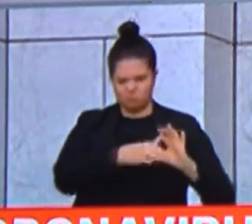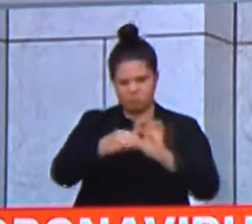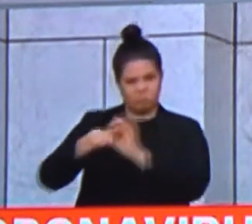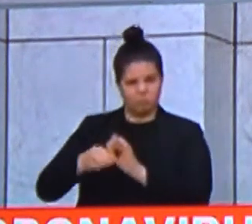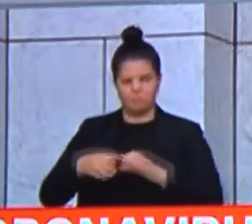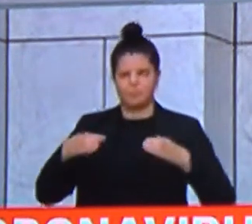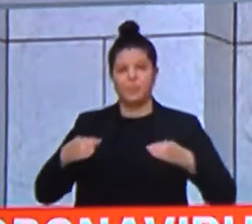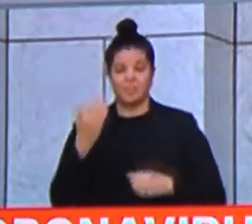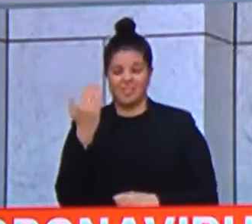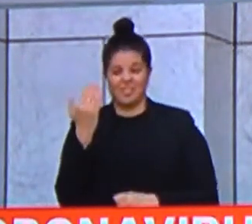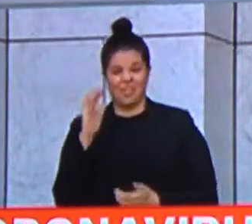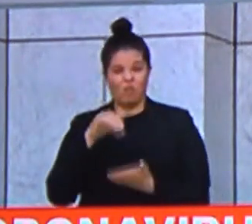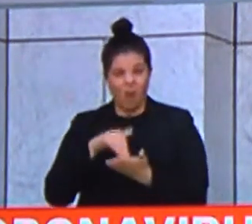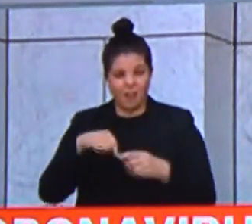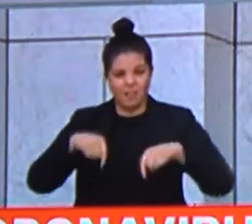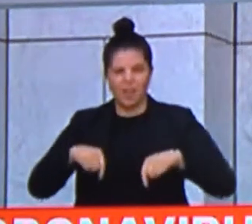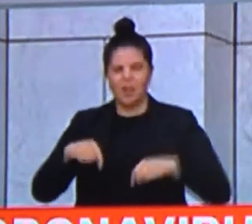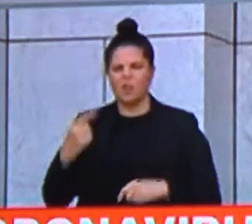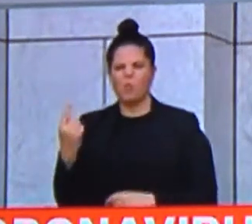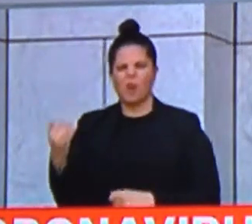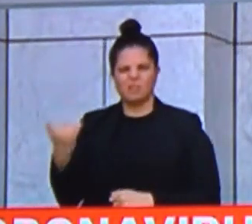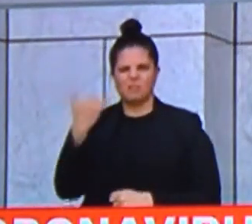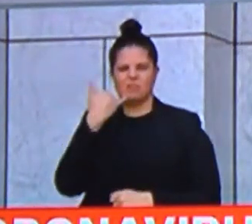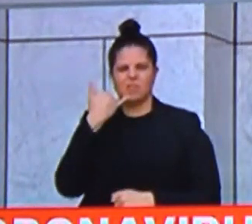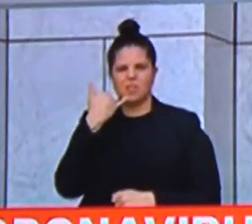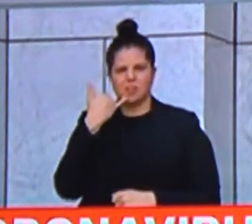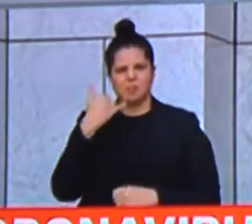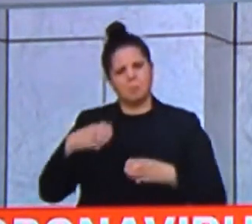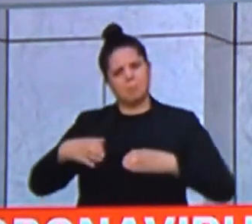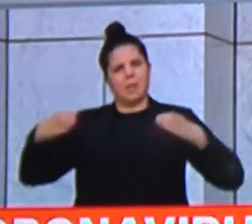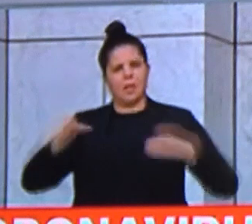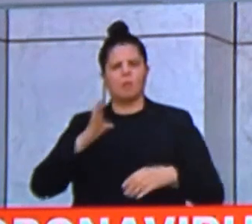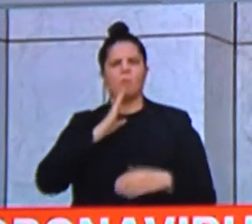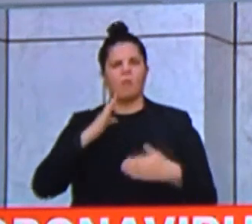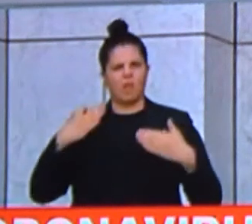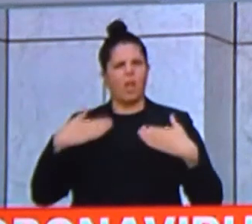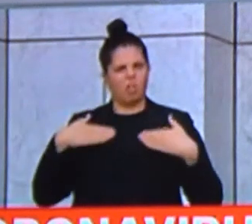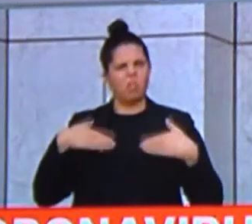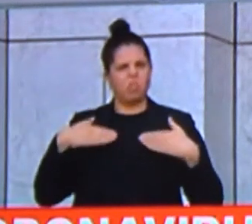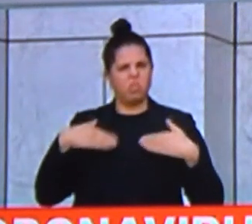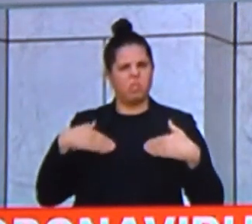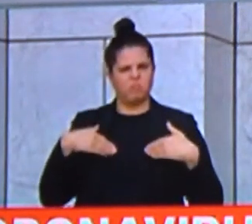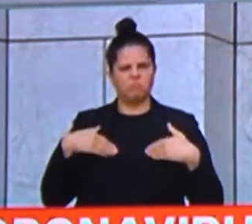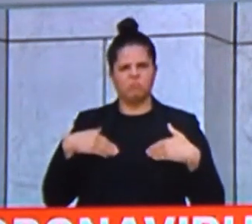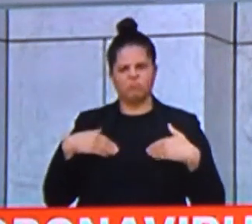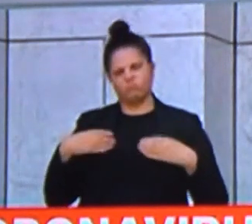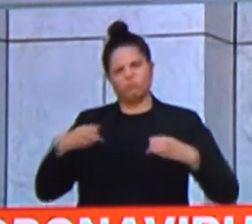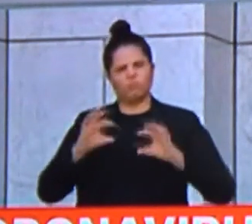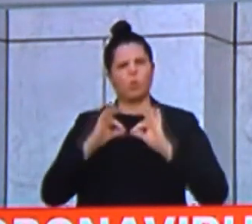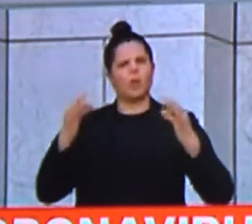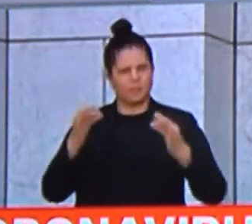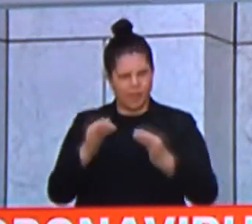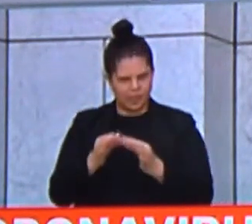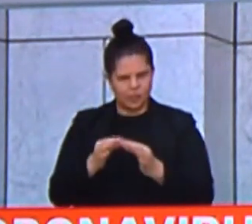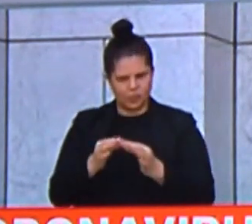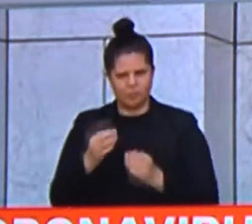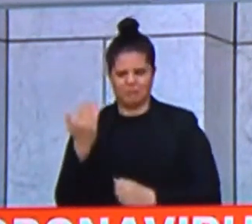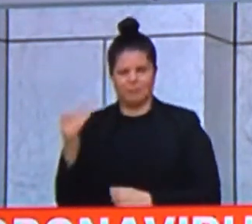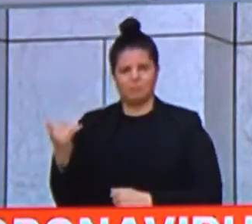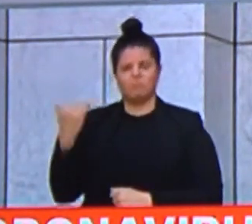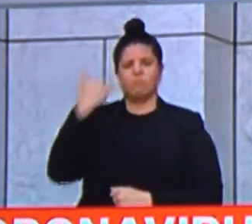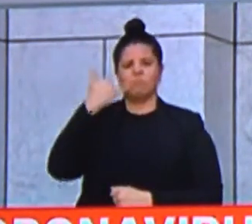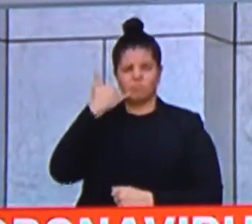Principal Health Officer had a different view. Could you explain the differences, please? Sure, look, very briefly, and I'm